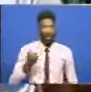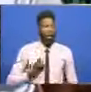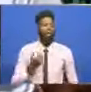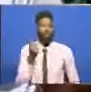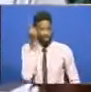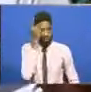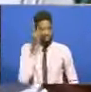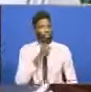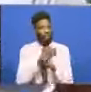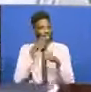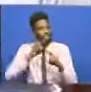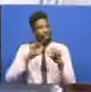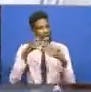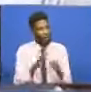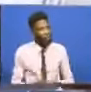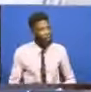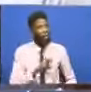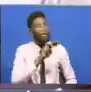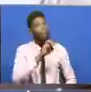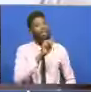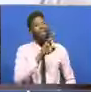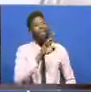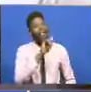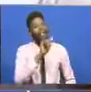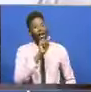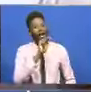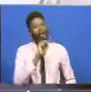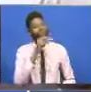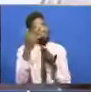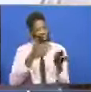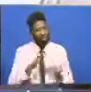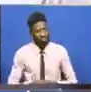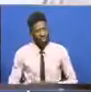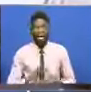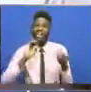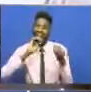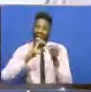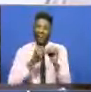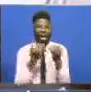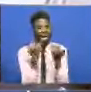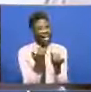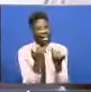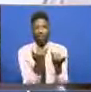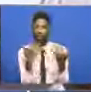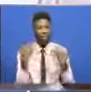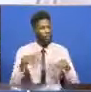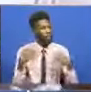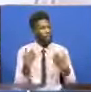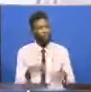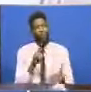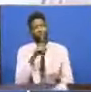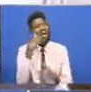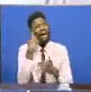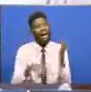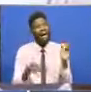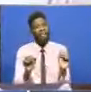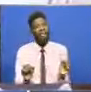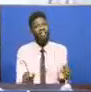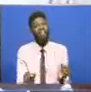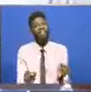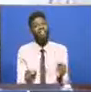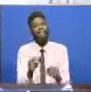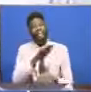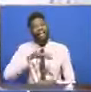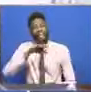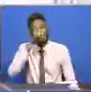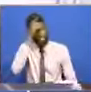themselves. Marianne, welcome. Kindly, the statistics are very grim. What exactly is happening at the grassroots? At the grassroots, there is a big